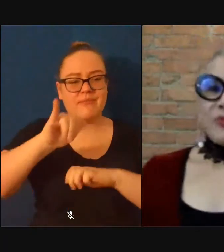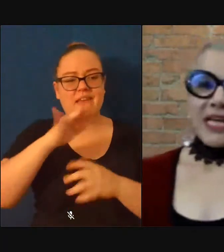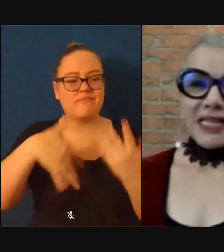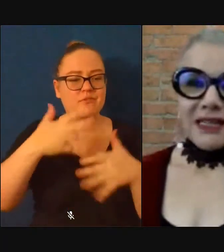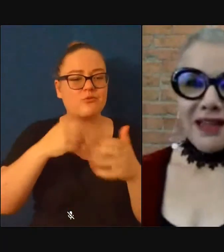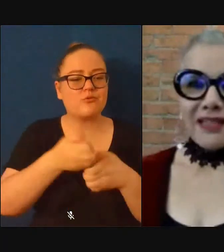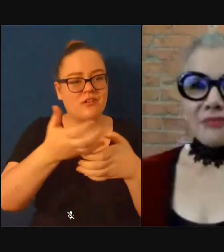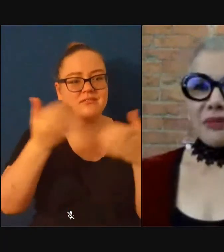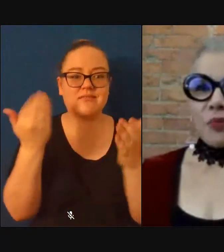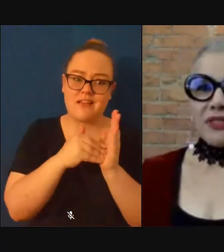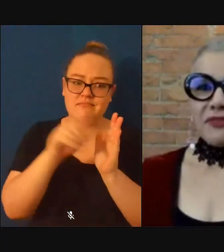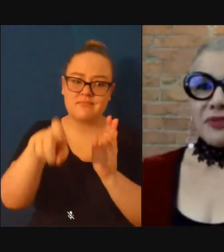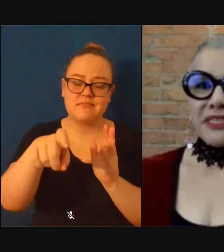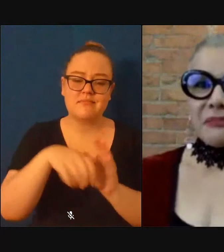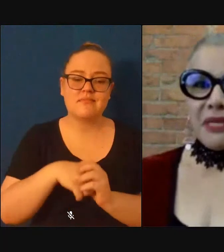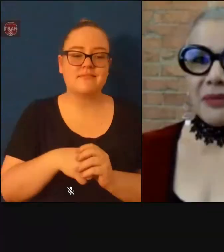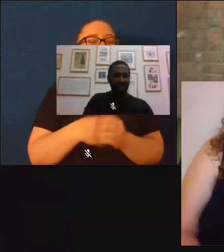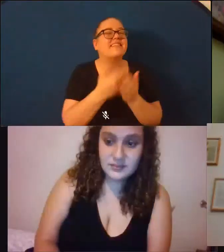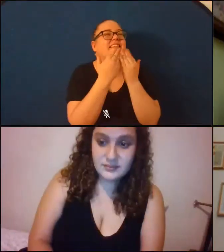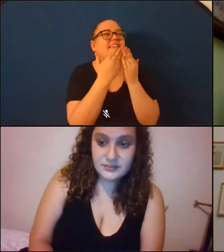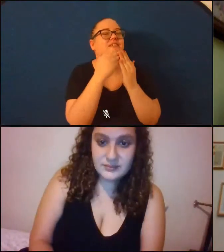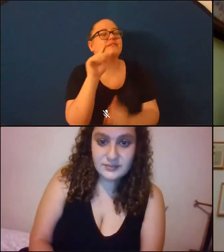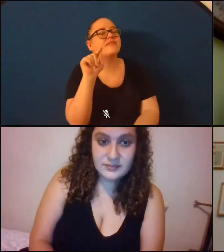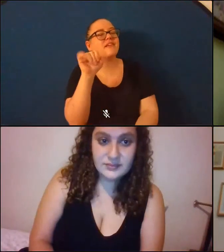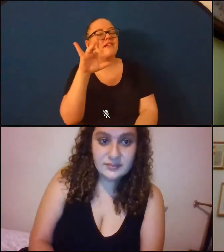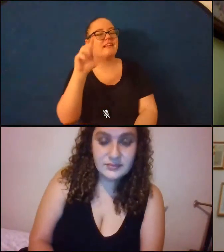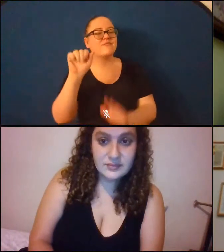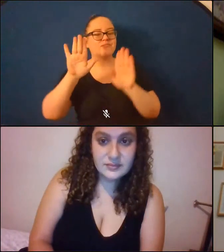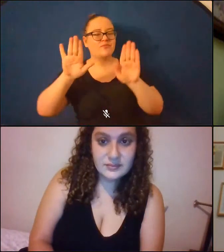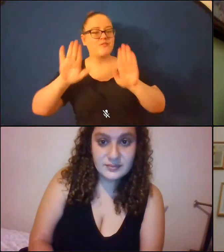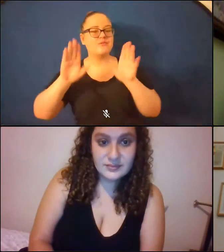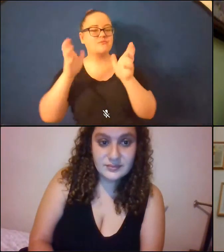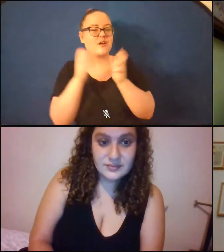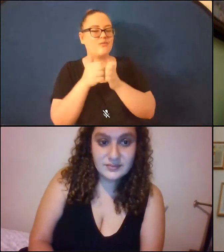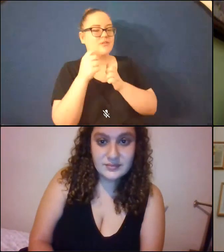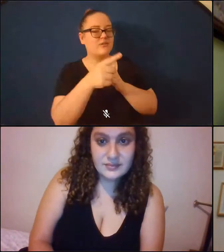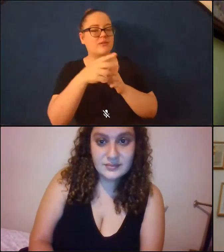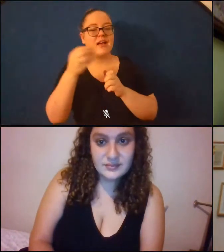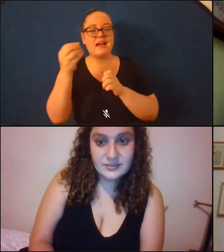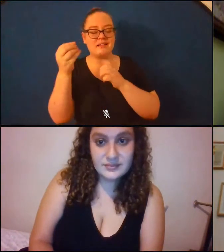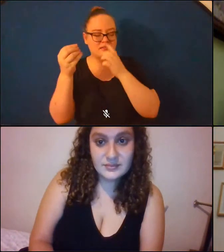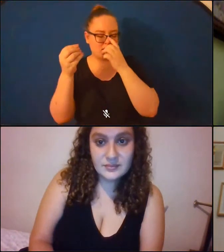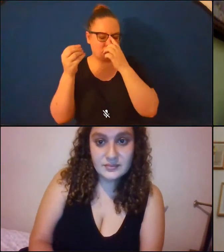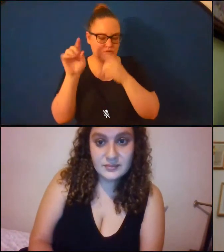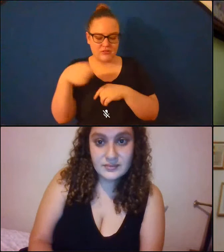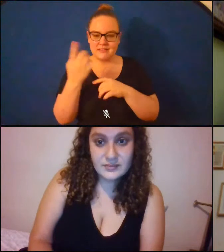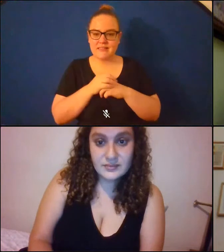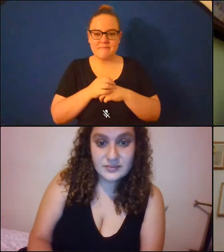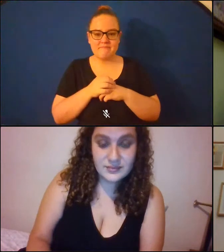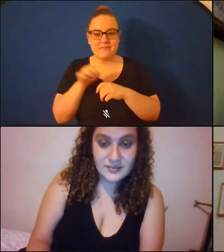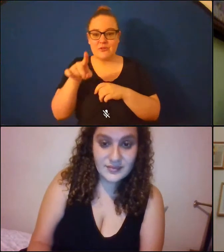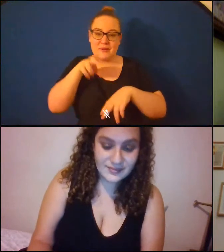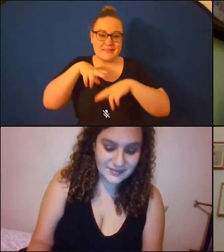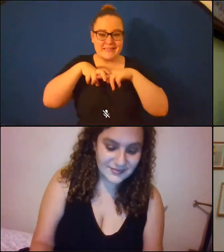Thank you, Talia. It's been wonderful to speak with you, and just the fact that you're sitting there playing